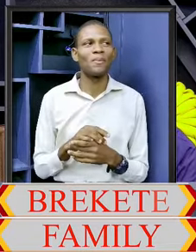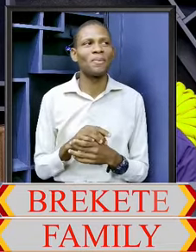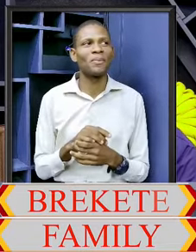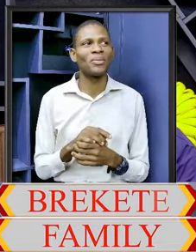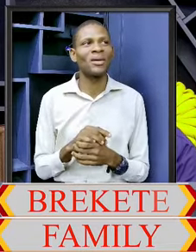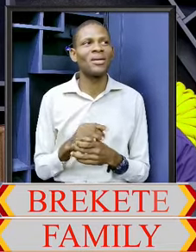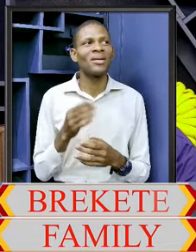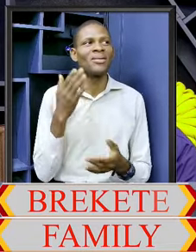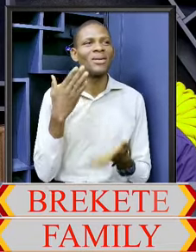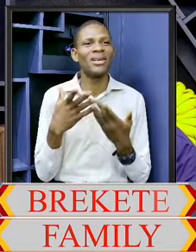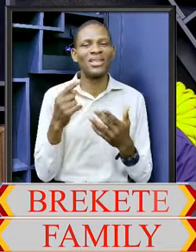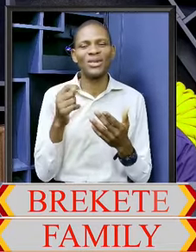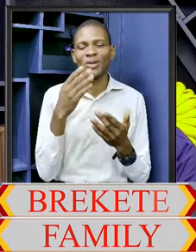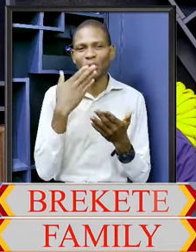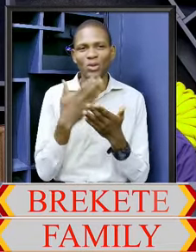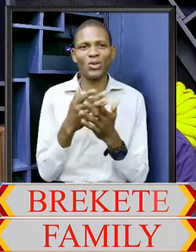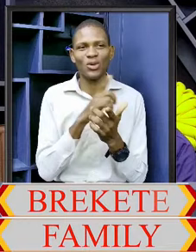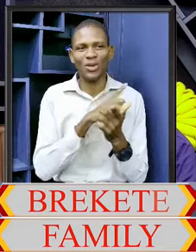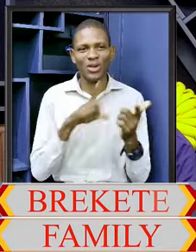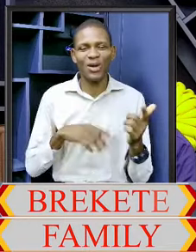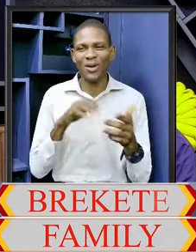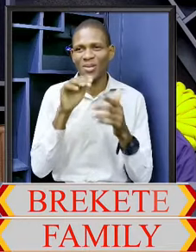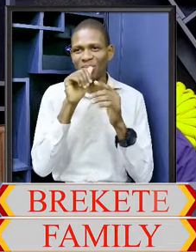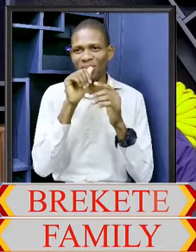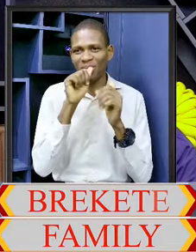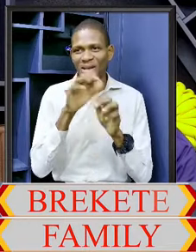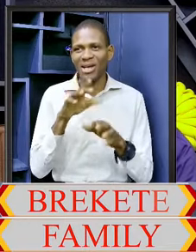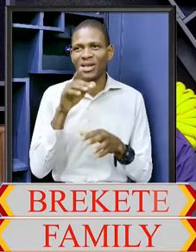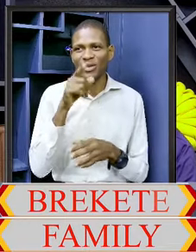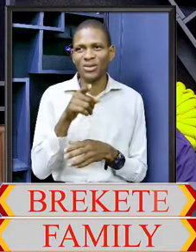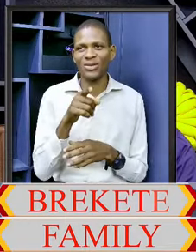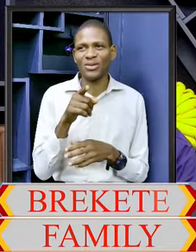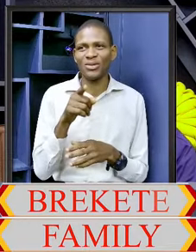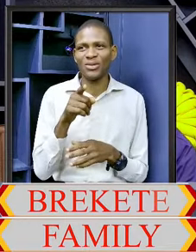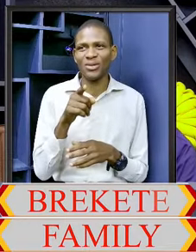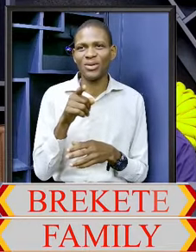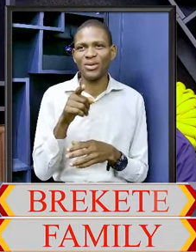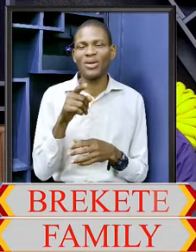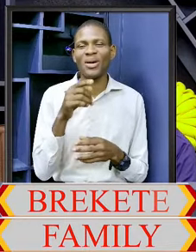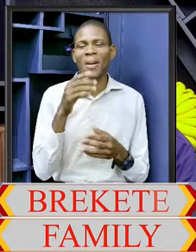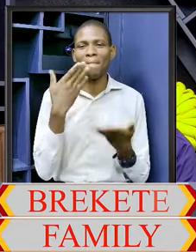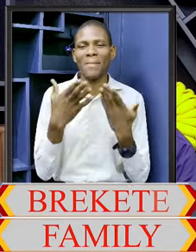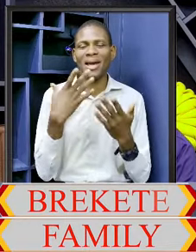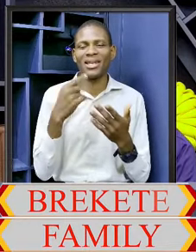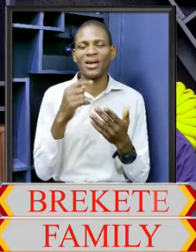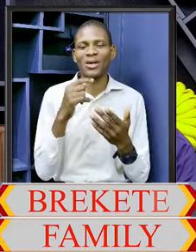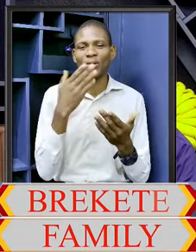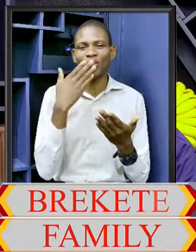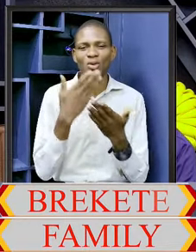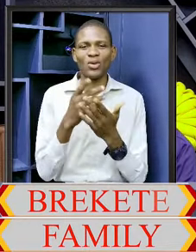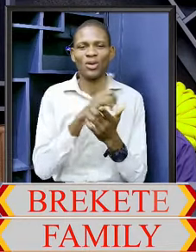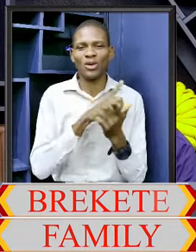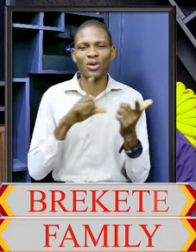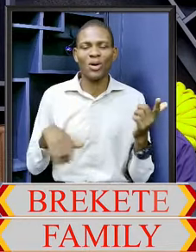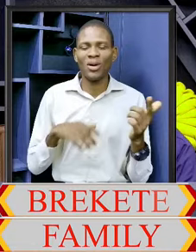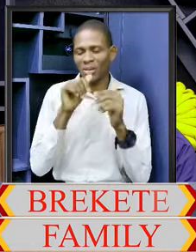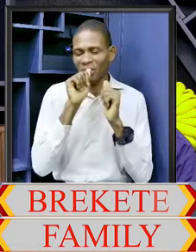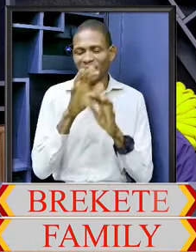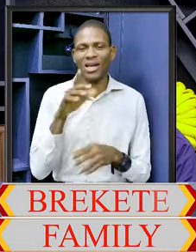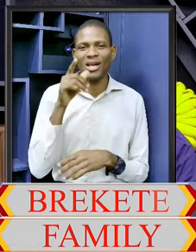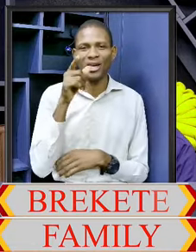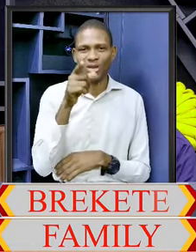you. May the good Lord bless you. May the good